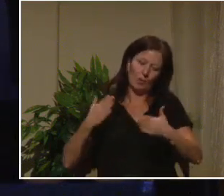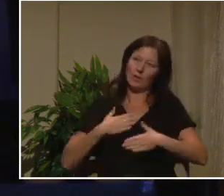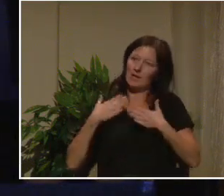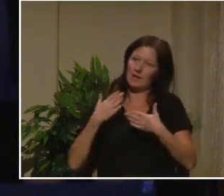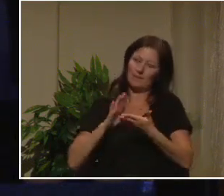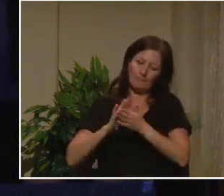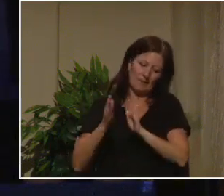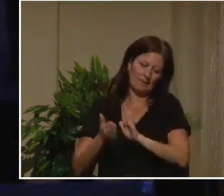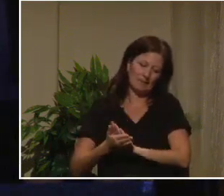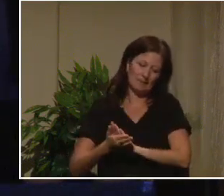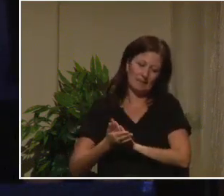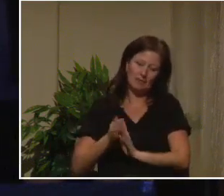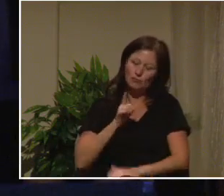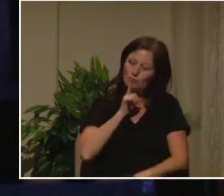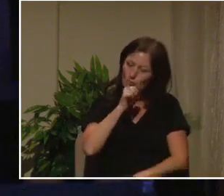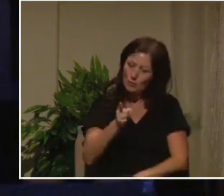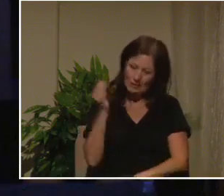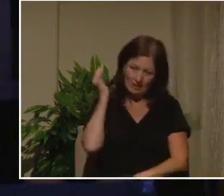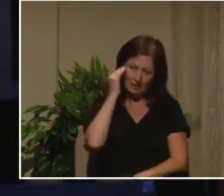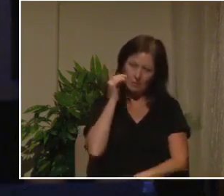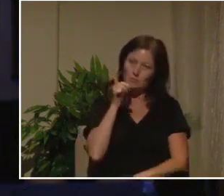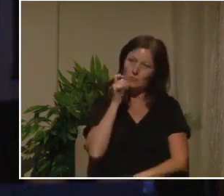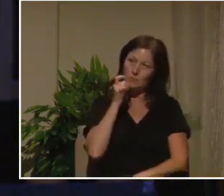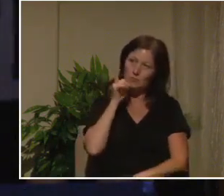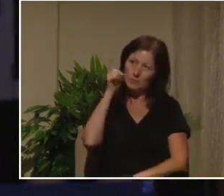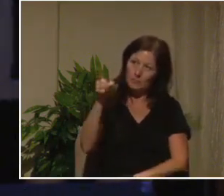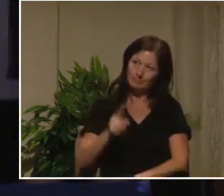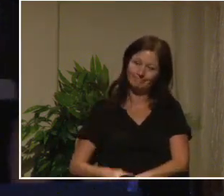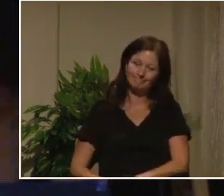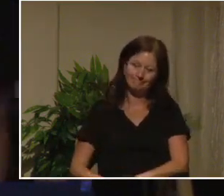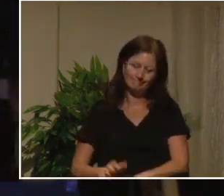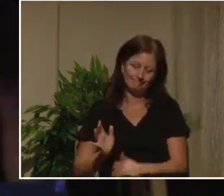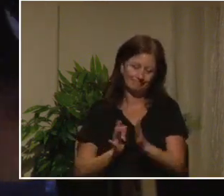It's in Jesus' name we pray. Amen.